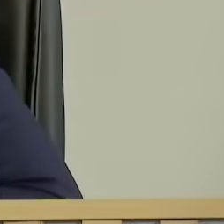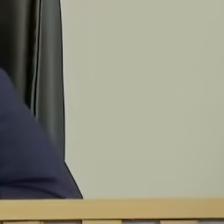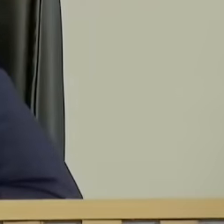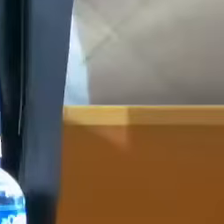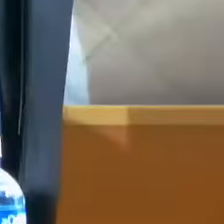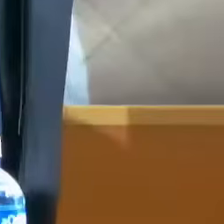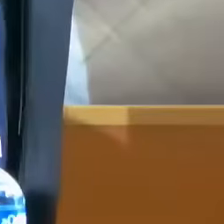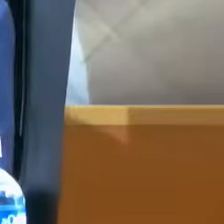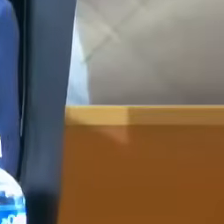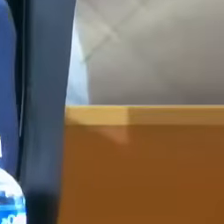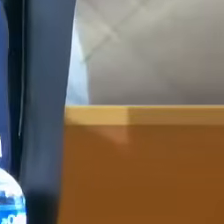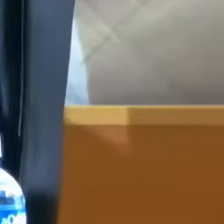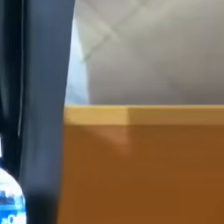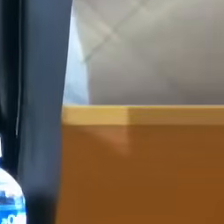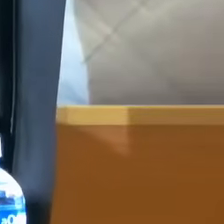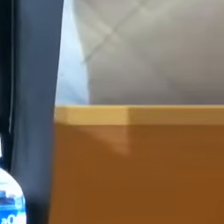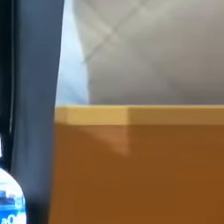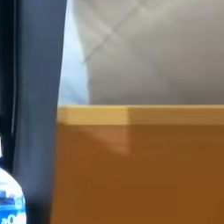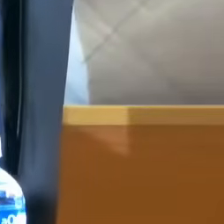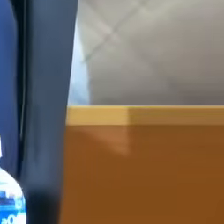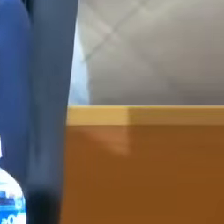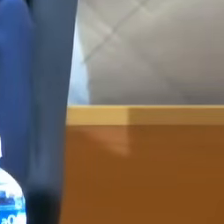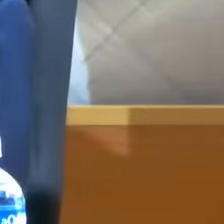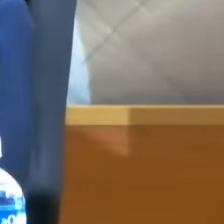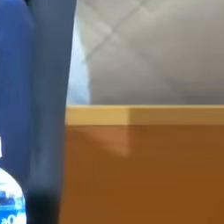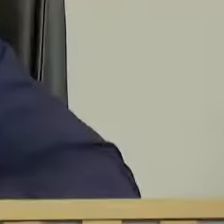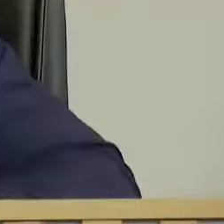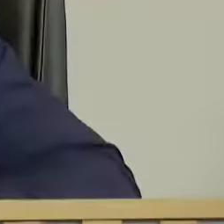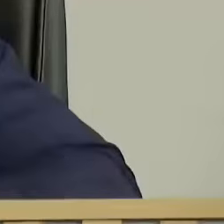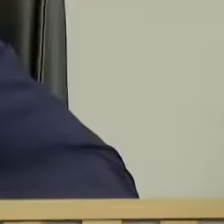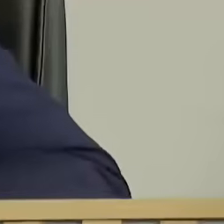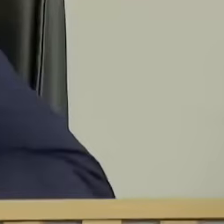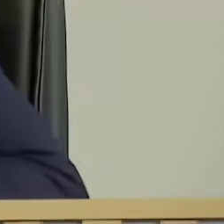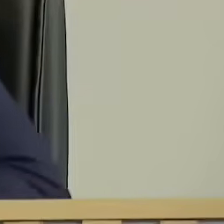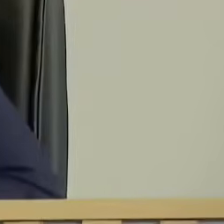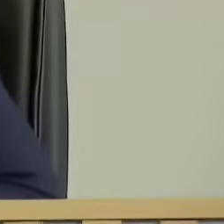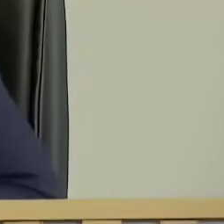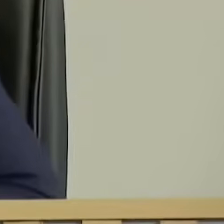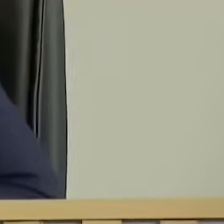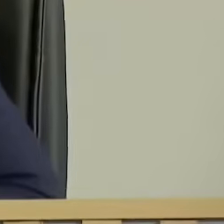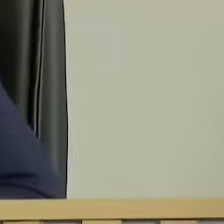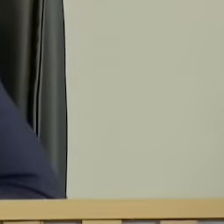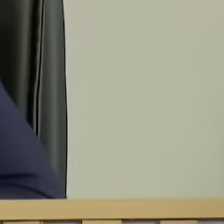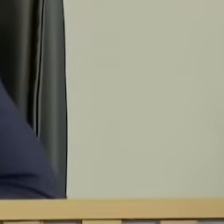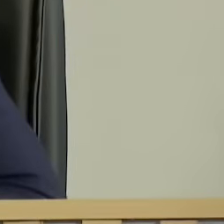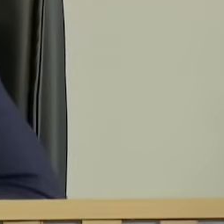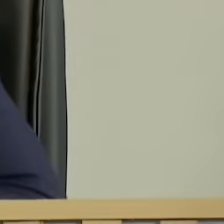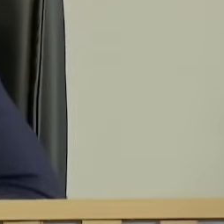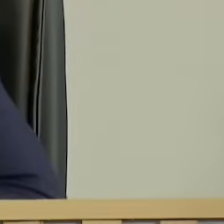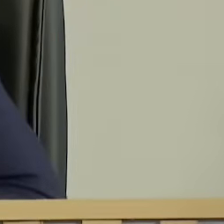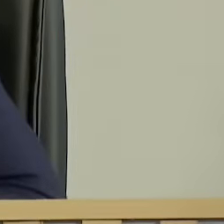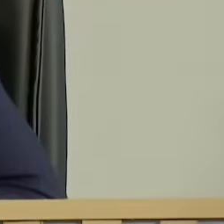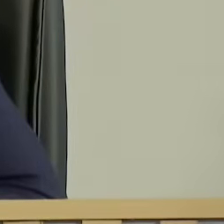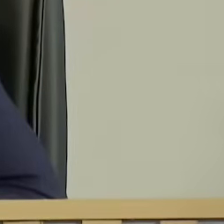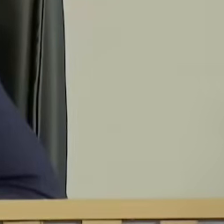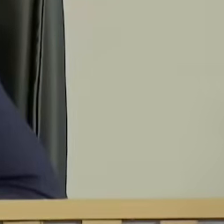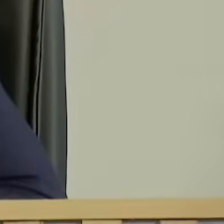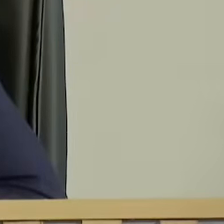Thank you, General. Thank you, Chair. Mr. Madau, before you proceed, General, what does it